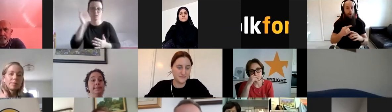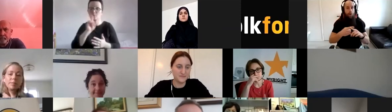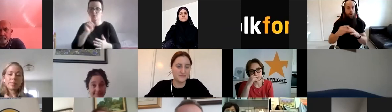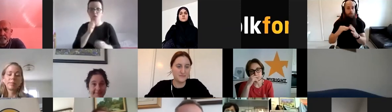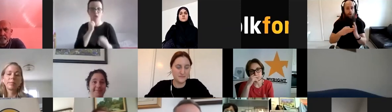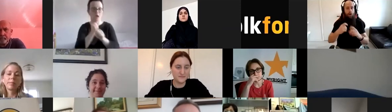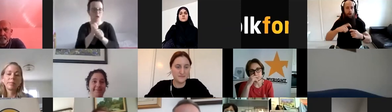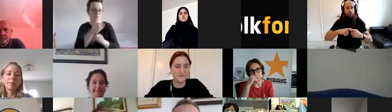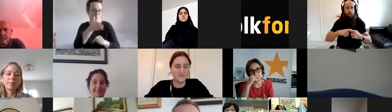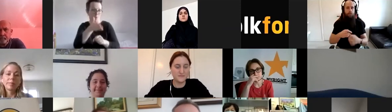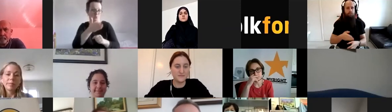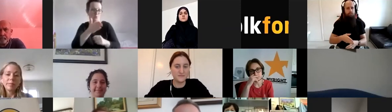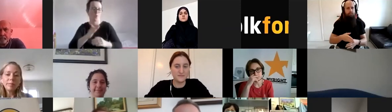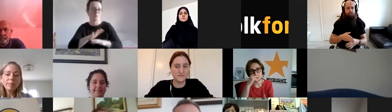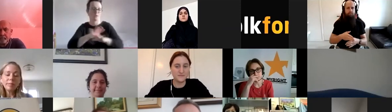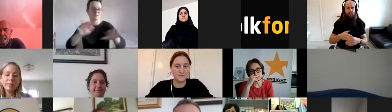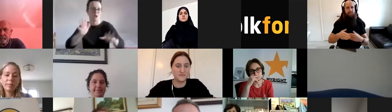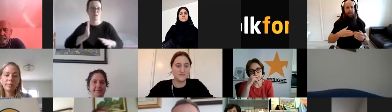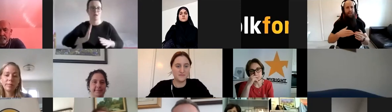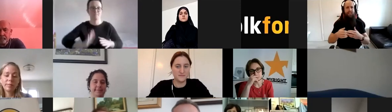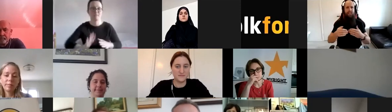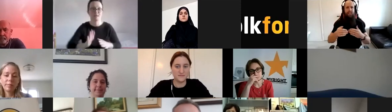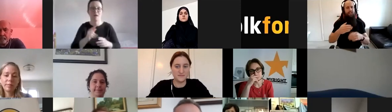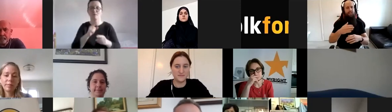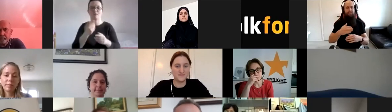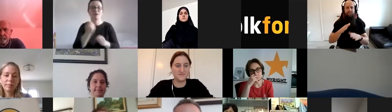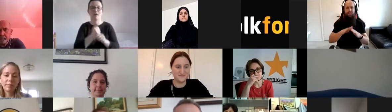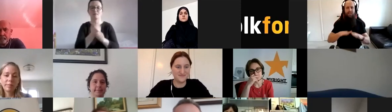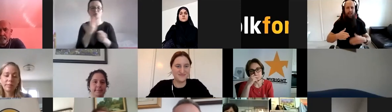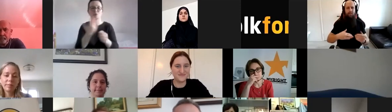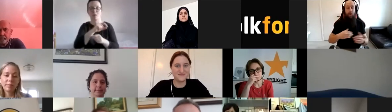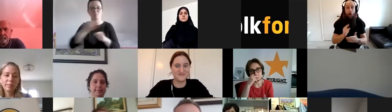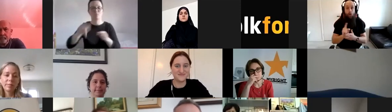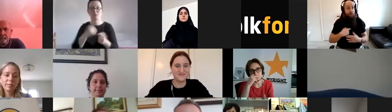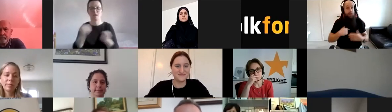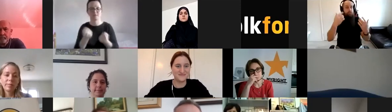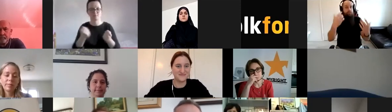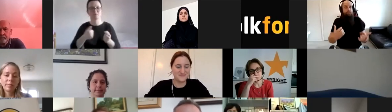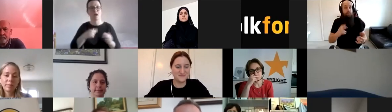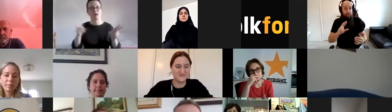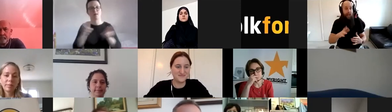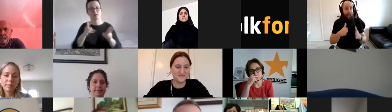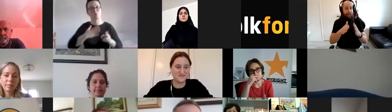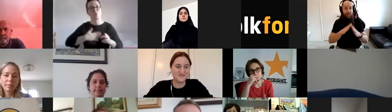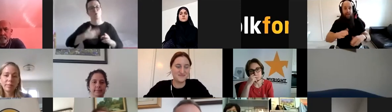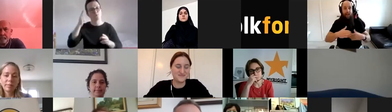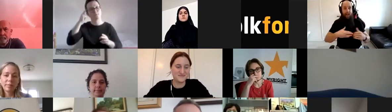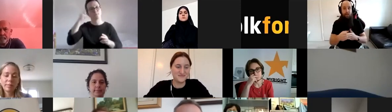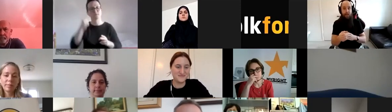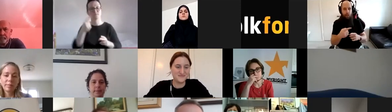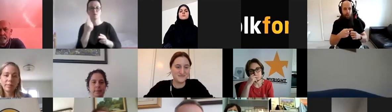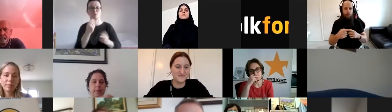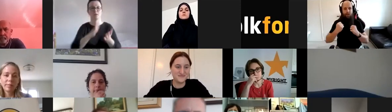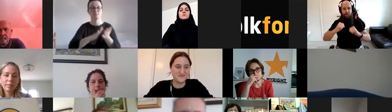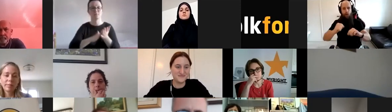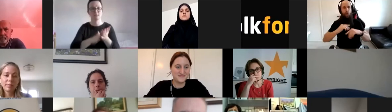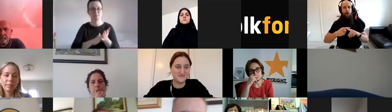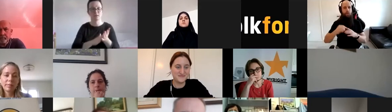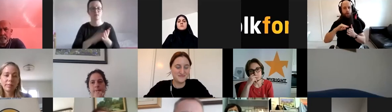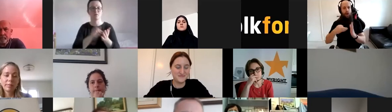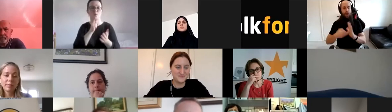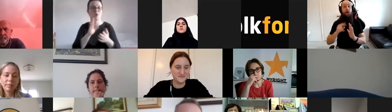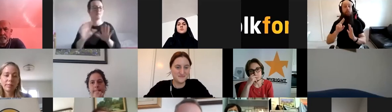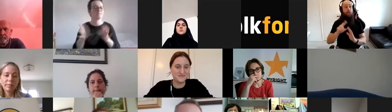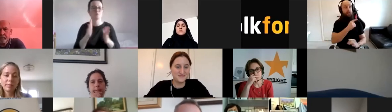Herzegovina. In some cases, we didn't even know that we were working on peace building through different activities and projects. I would like to briefly remind